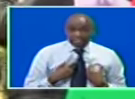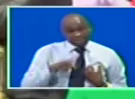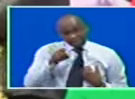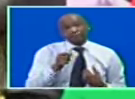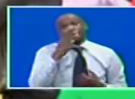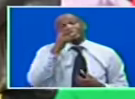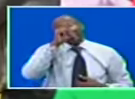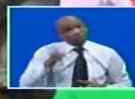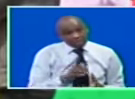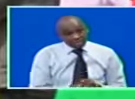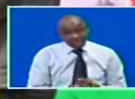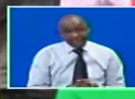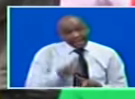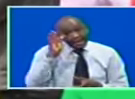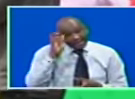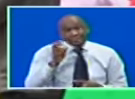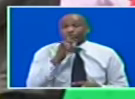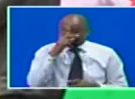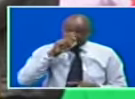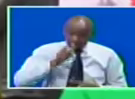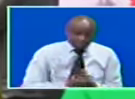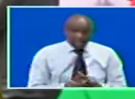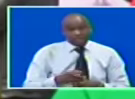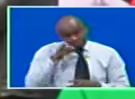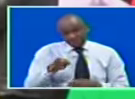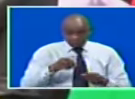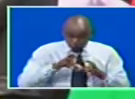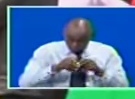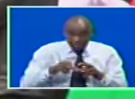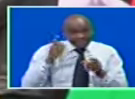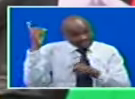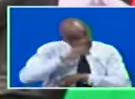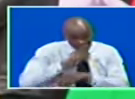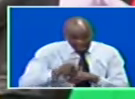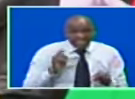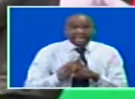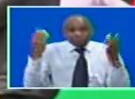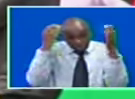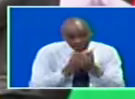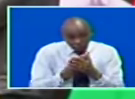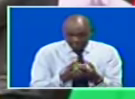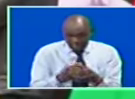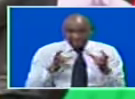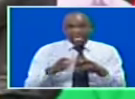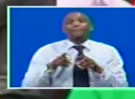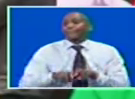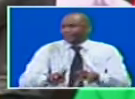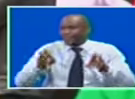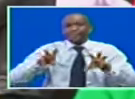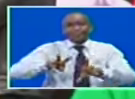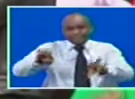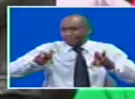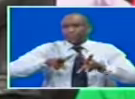20,000 eggs, and which are prepared in the soil during the day, but it is at night that they come out and forage